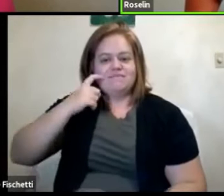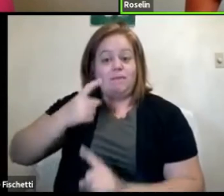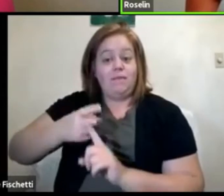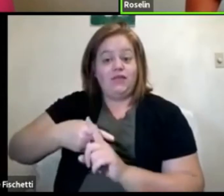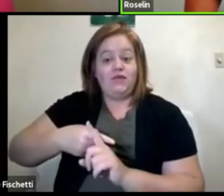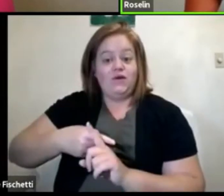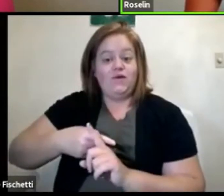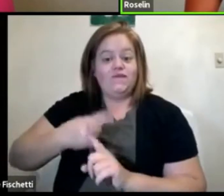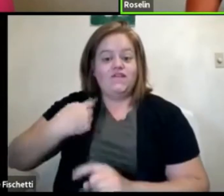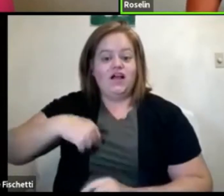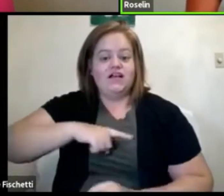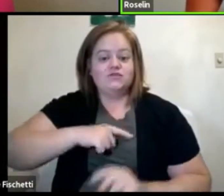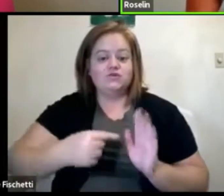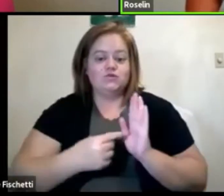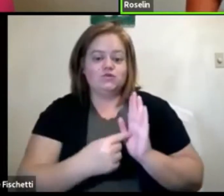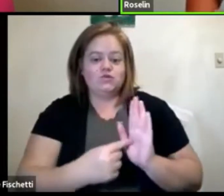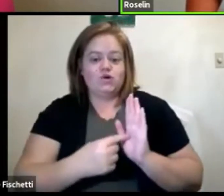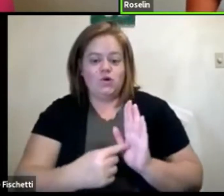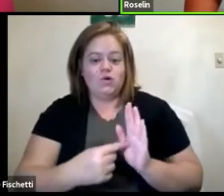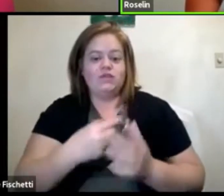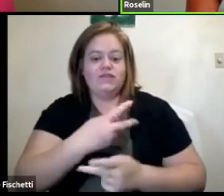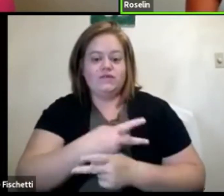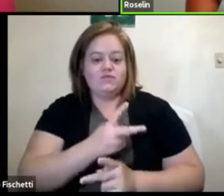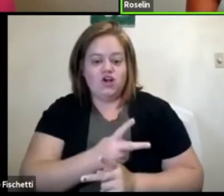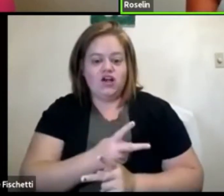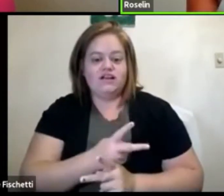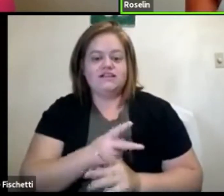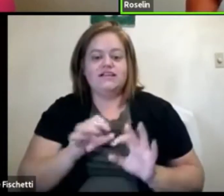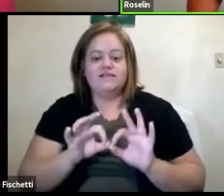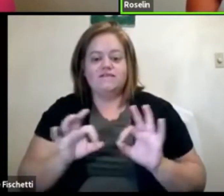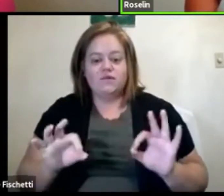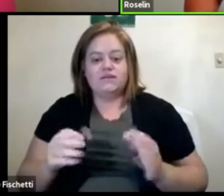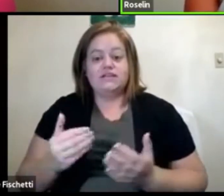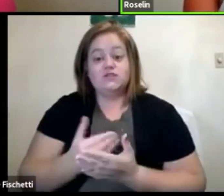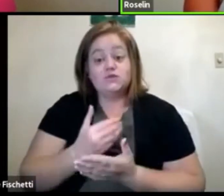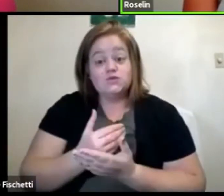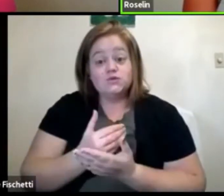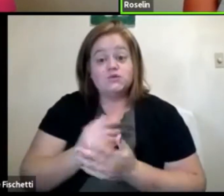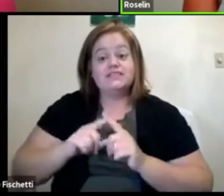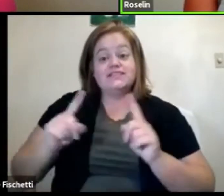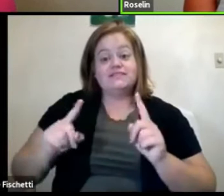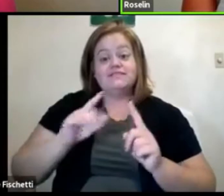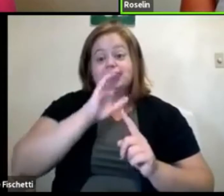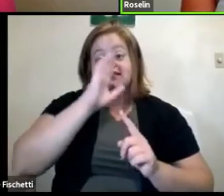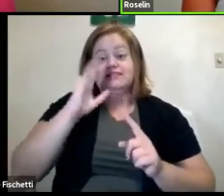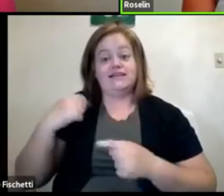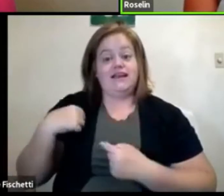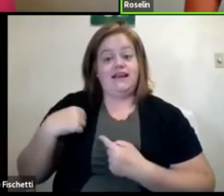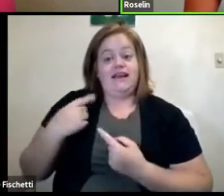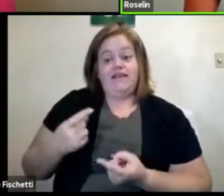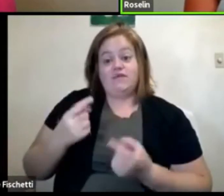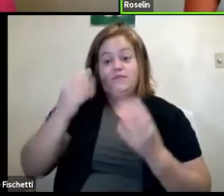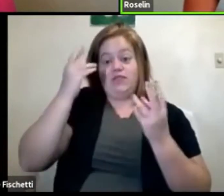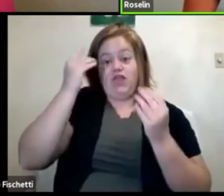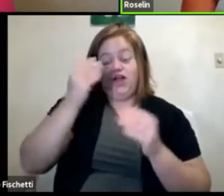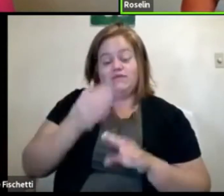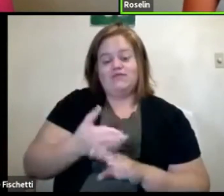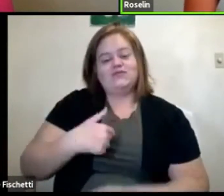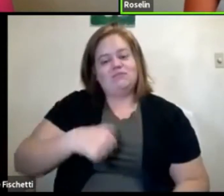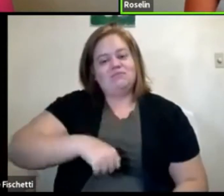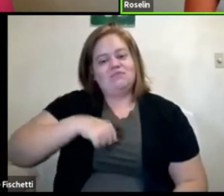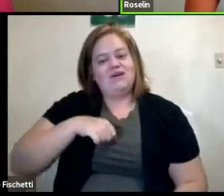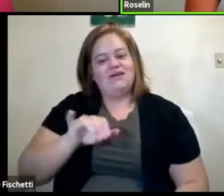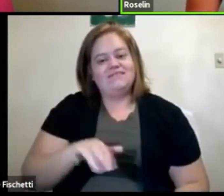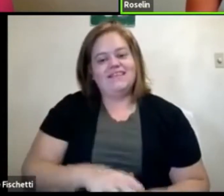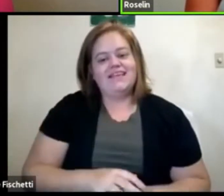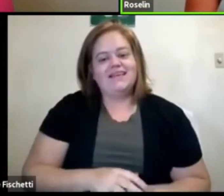that show that the product, the formula is new, different, that never existed before. So I'm super proud. Also seeing the